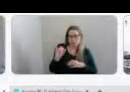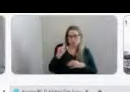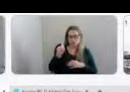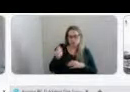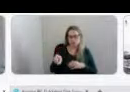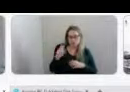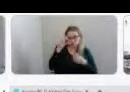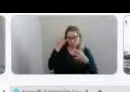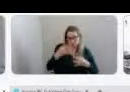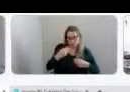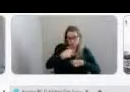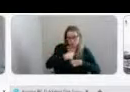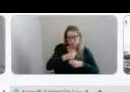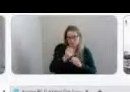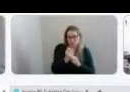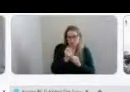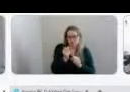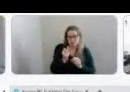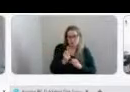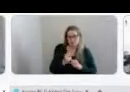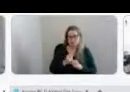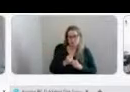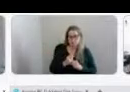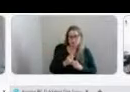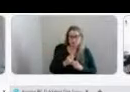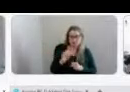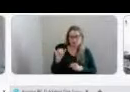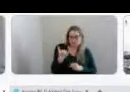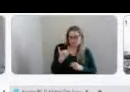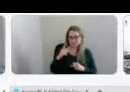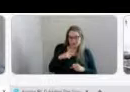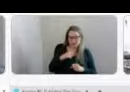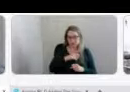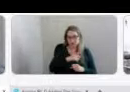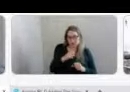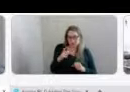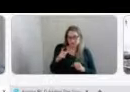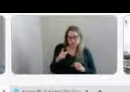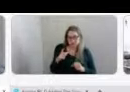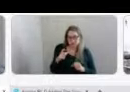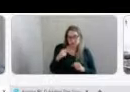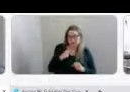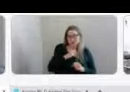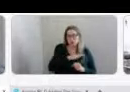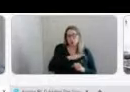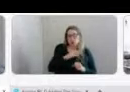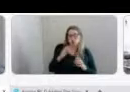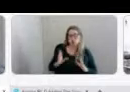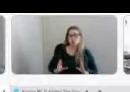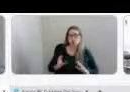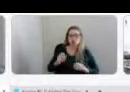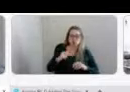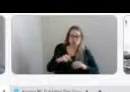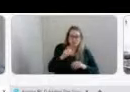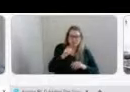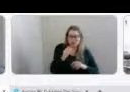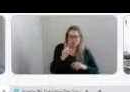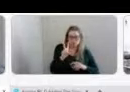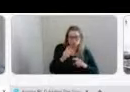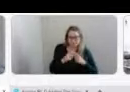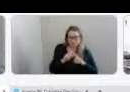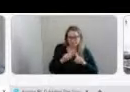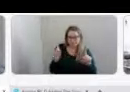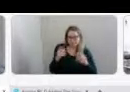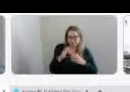decisions made by the same legislature the same senators and representatives not from two different areas